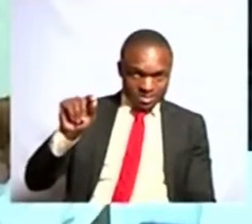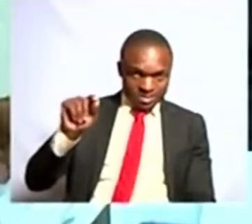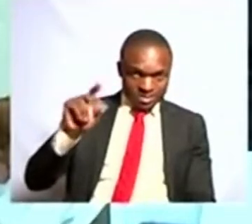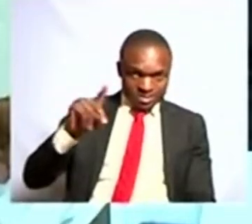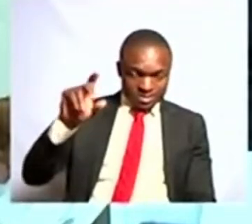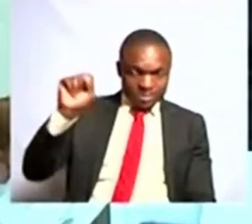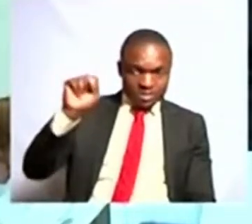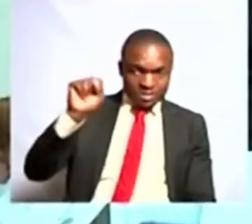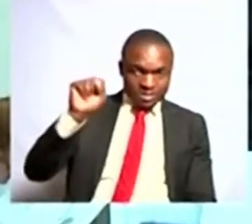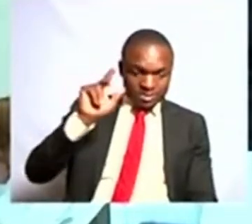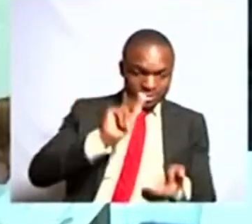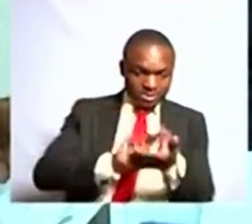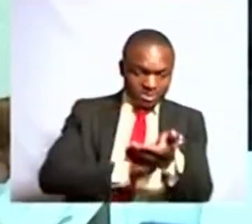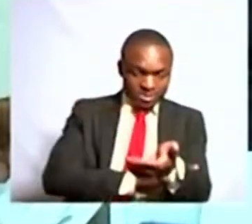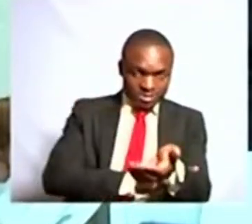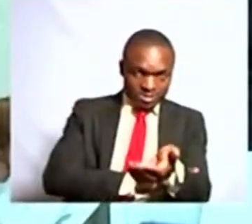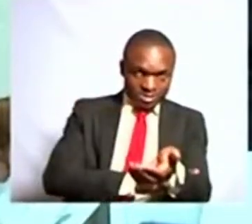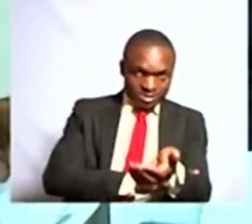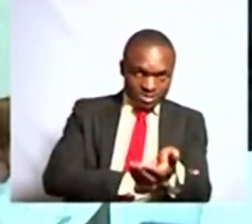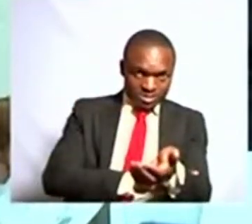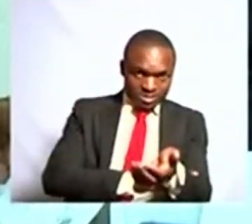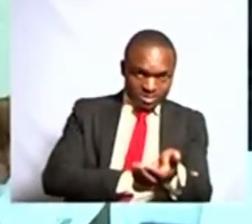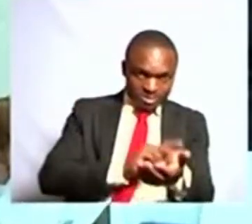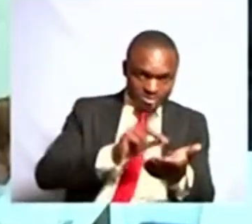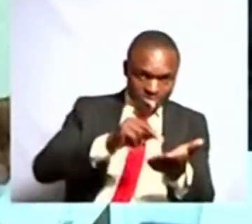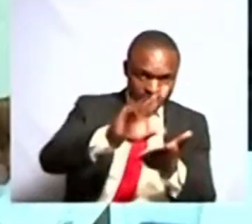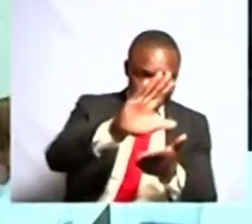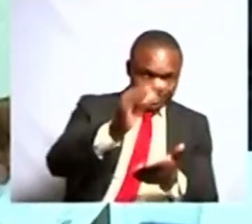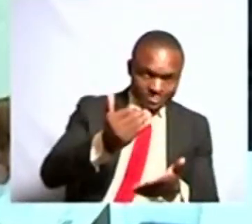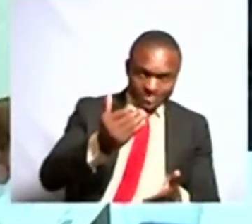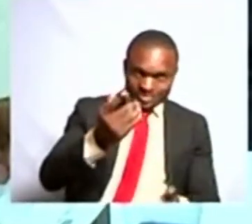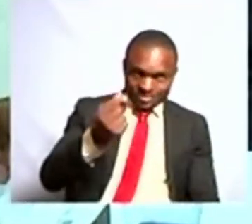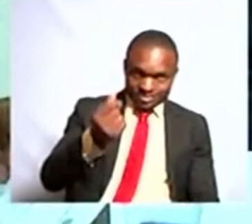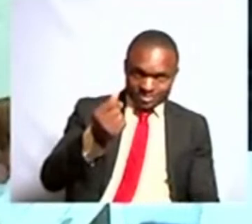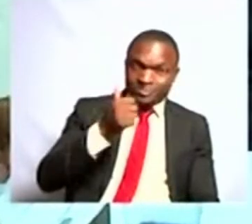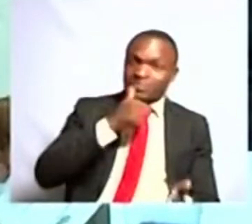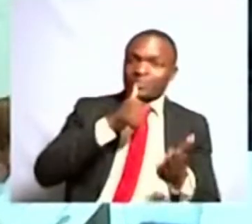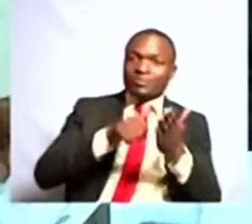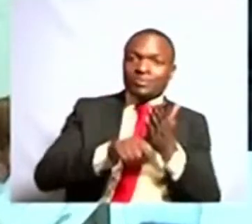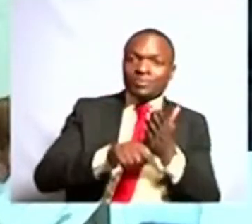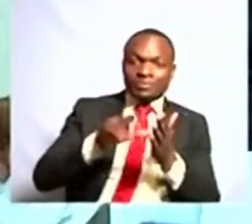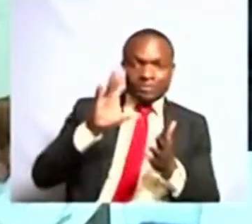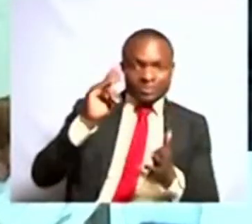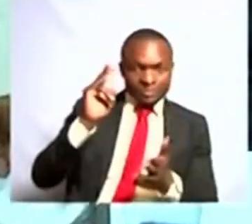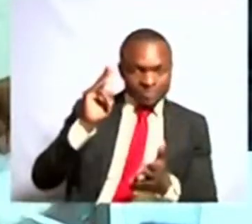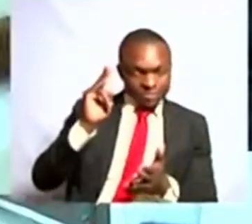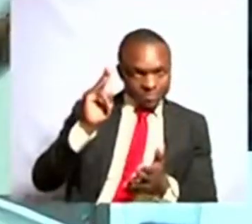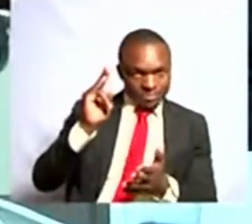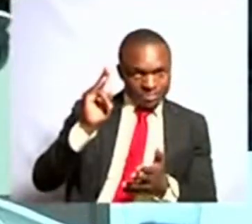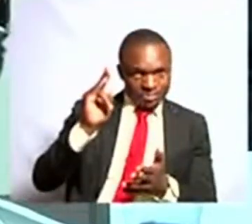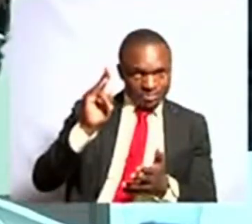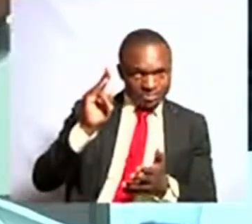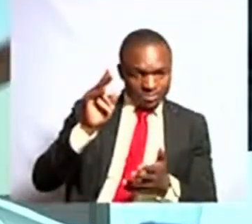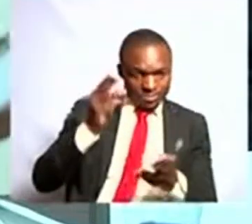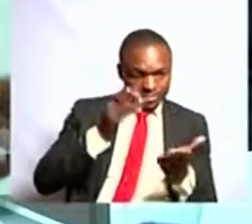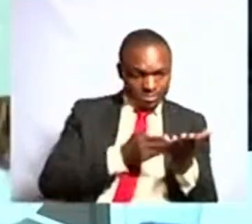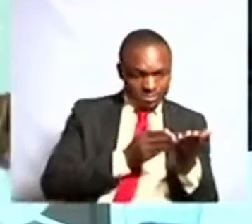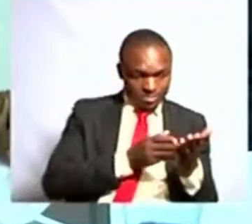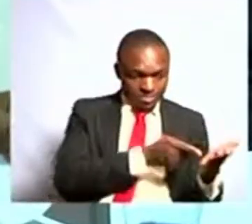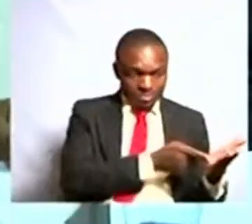Province. Refund of money. As per your letter dated 17th, which is this one,